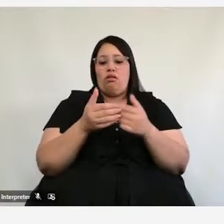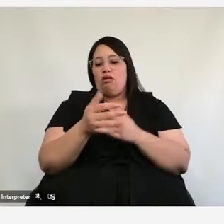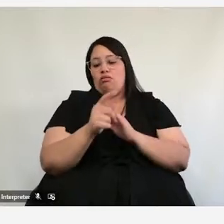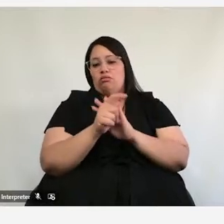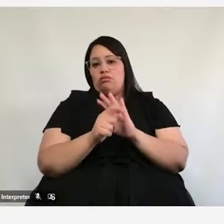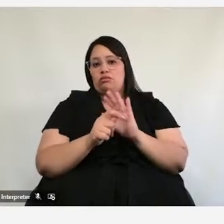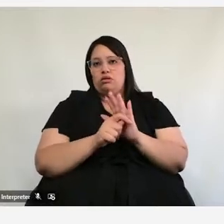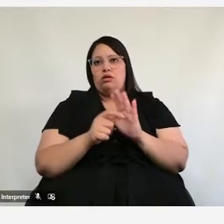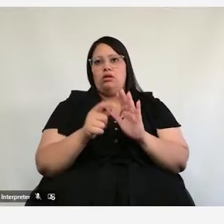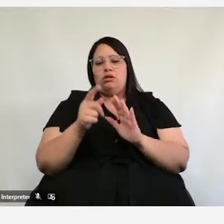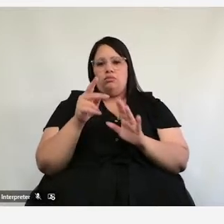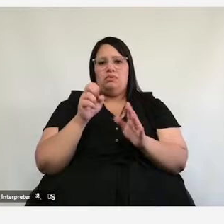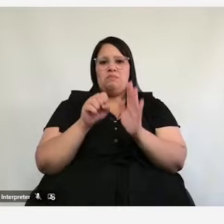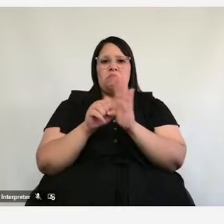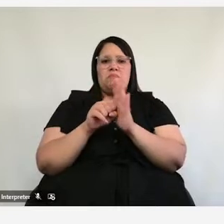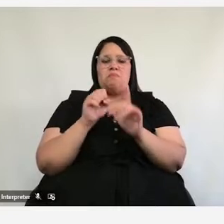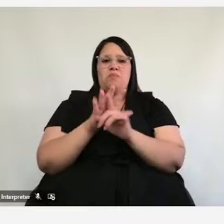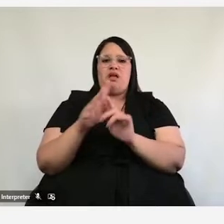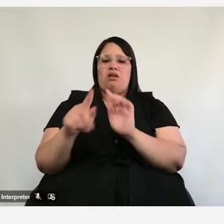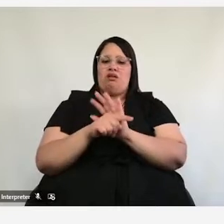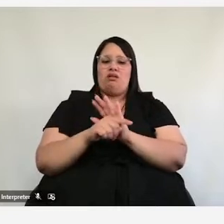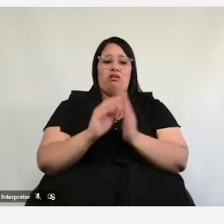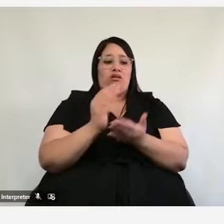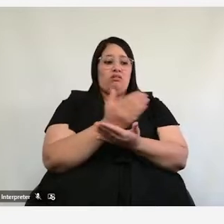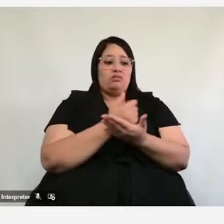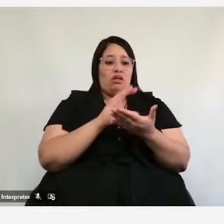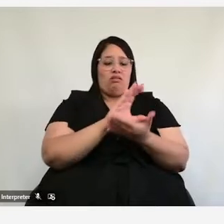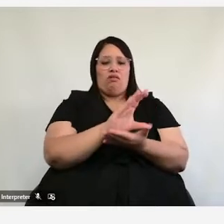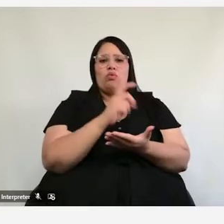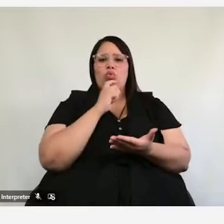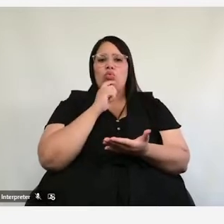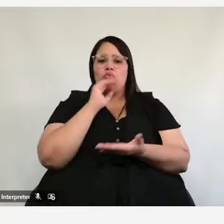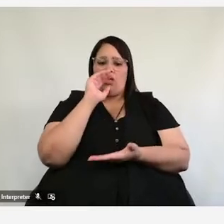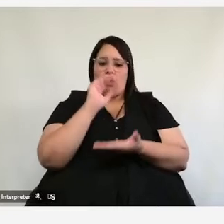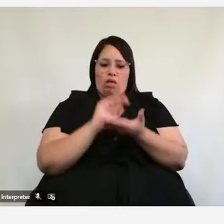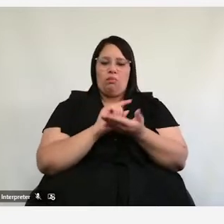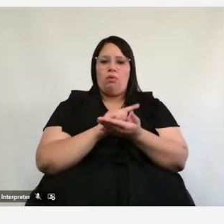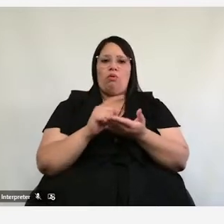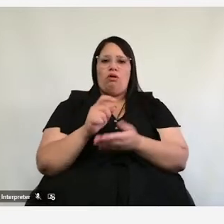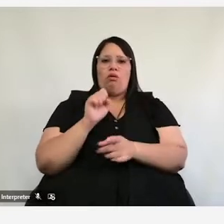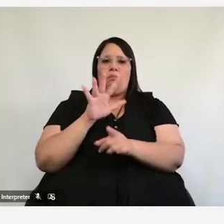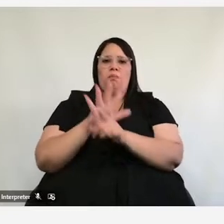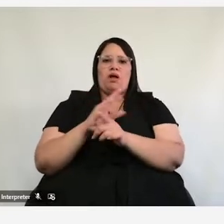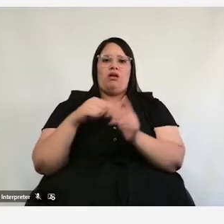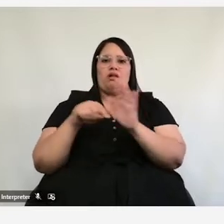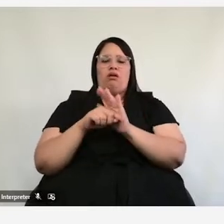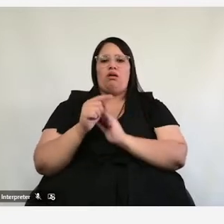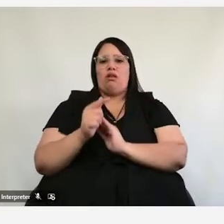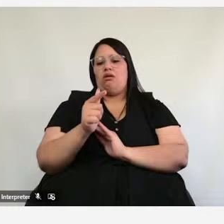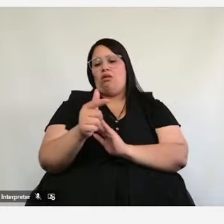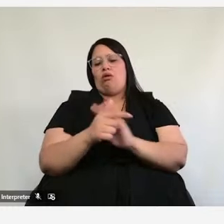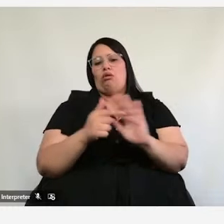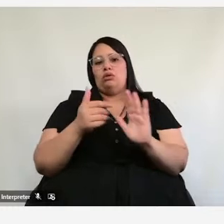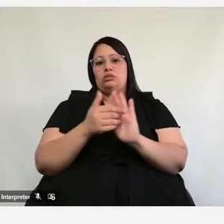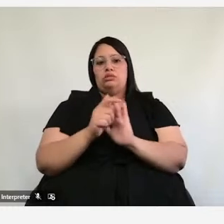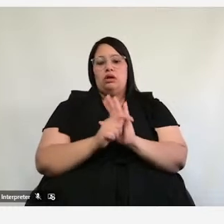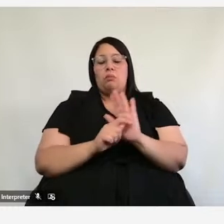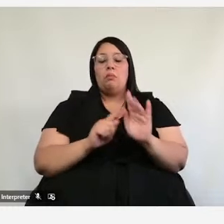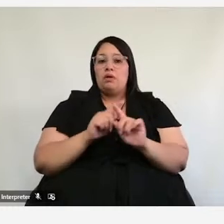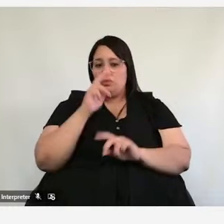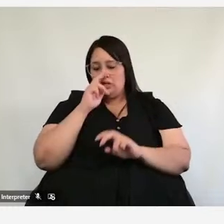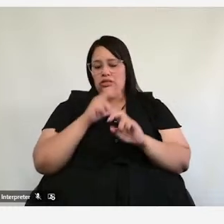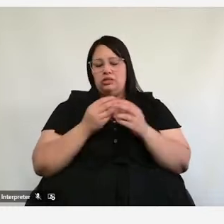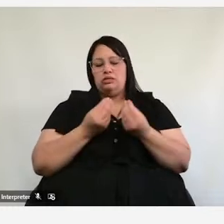hurt us. Taking from our reserves is going to hurt us a long time. I know it's necessary, but we need to do something to get